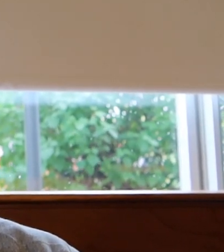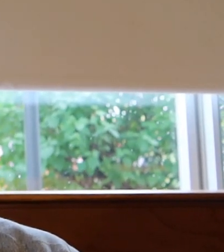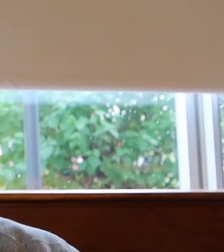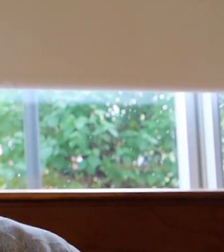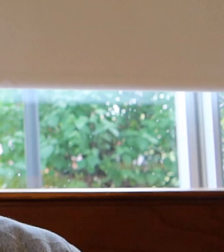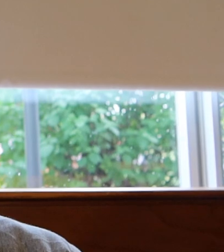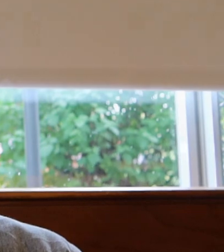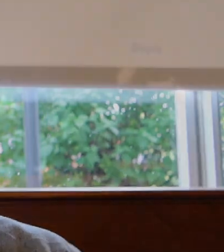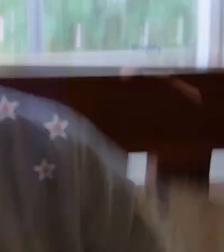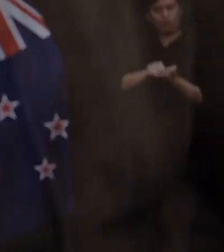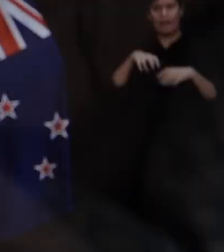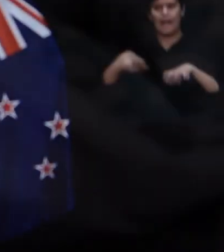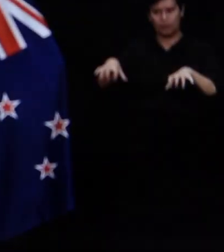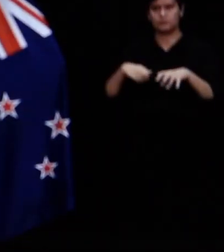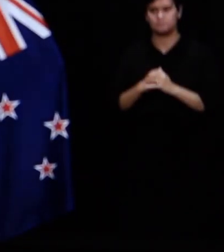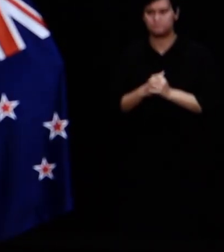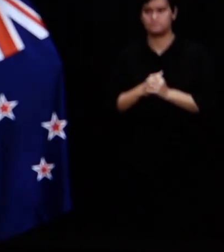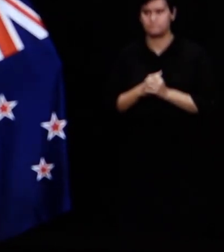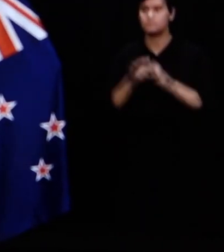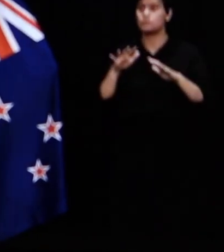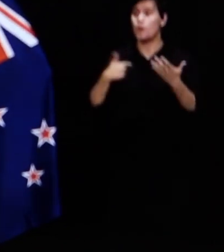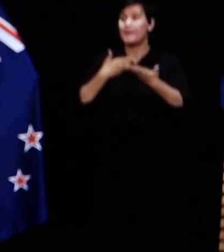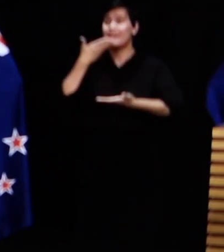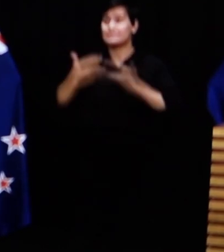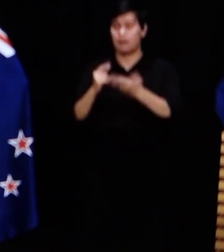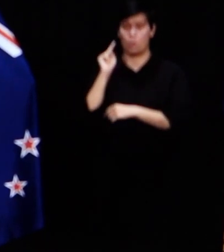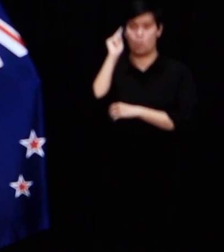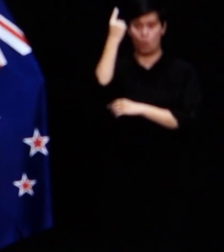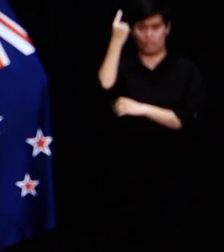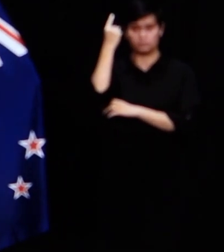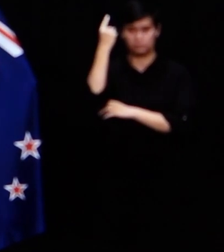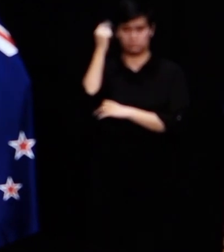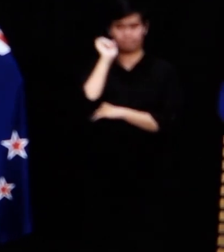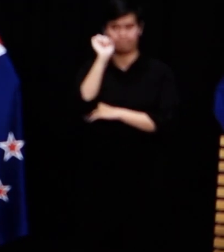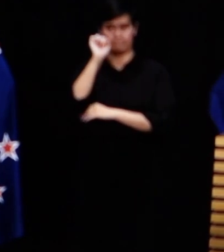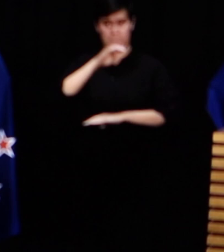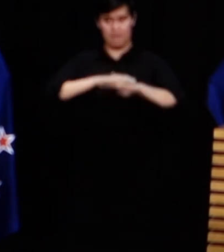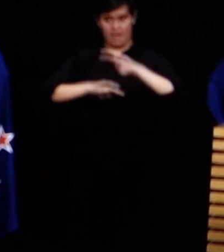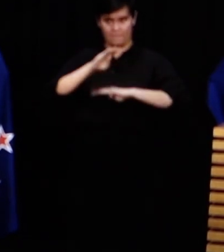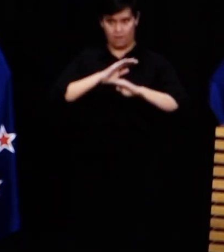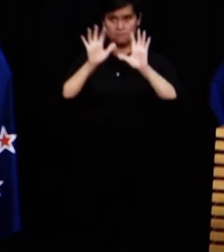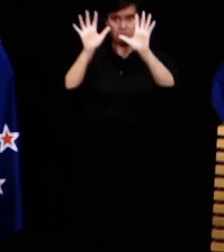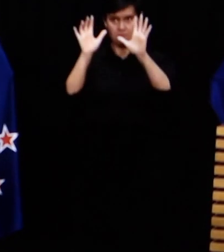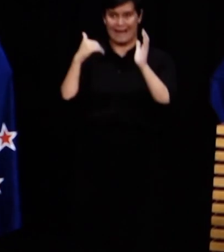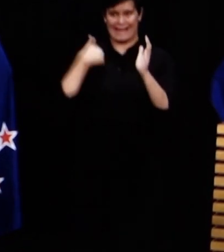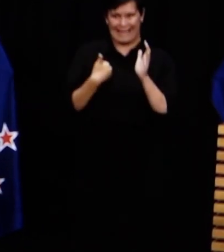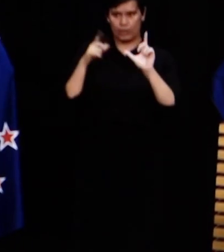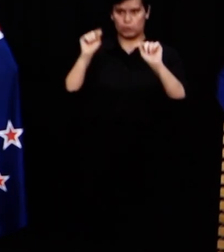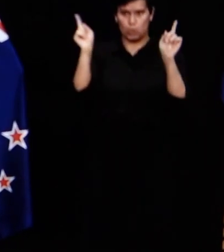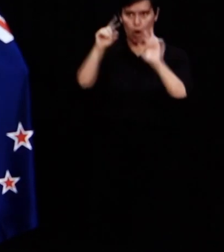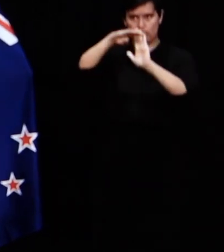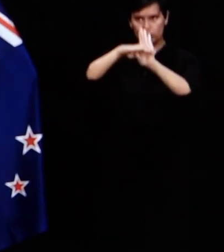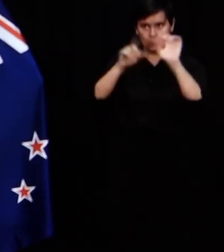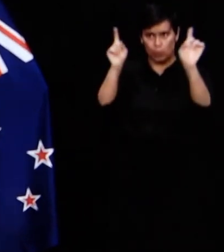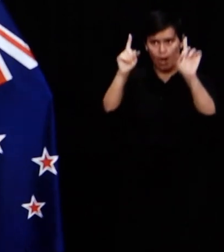minutes. Peace. Let me set out what that means for Aucklanders and the rest of New Zealand. A quick reminder of those alert levels, which